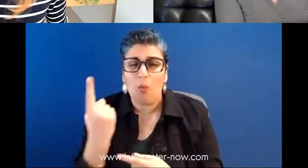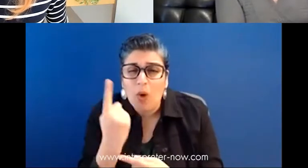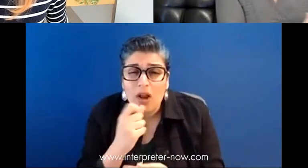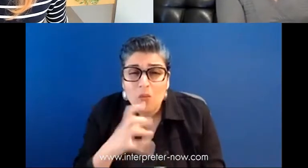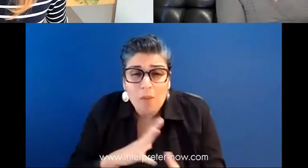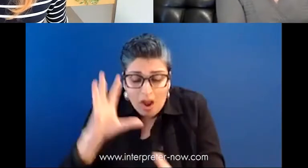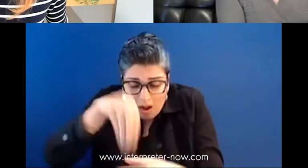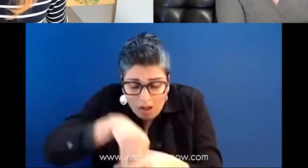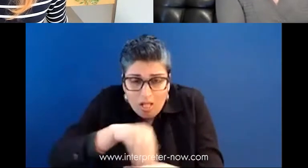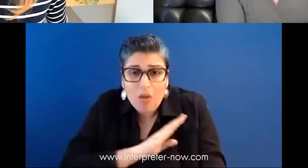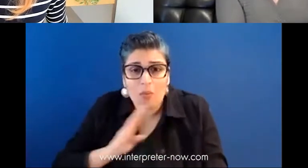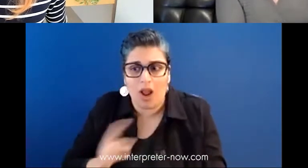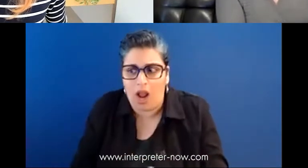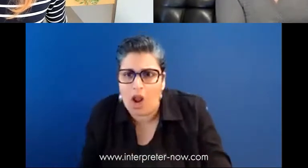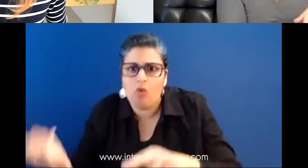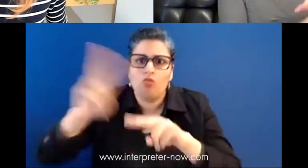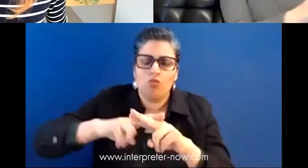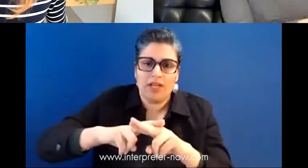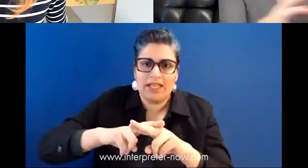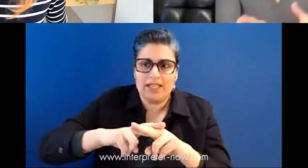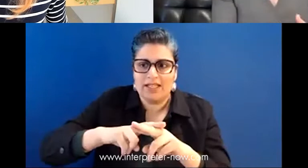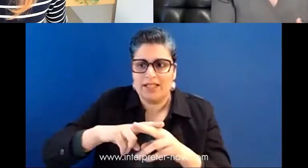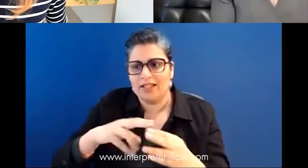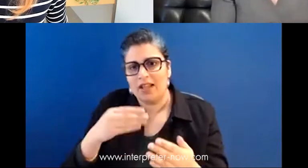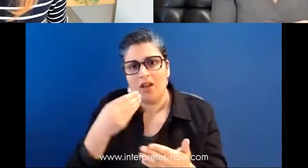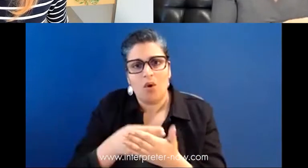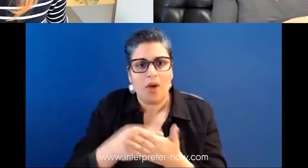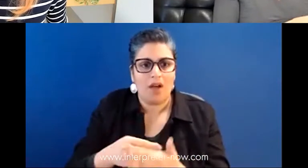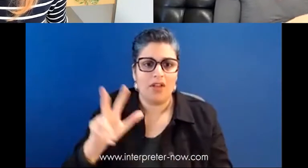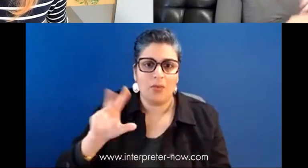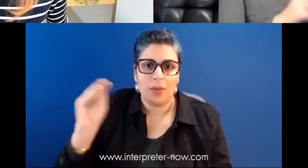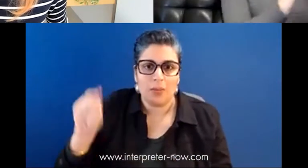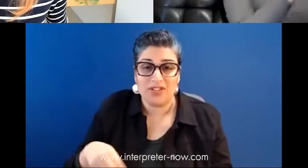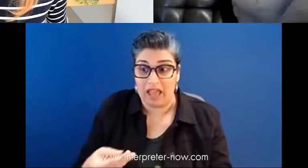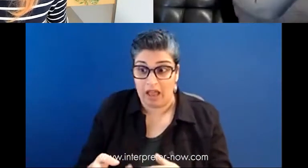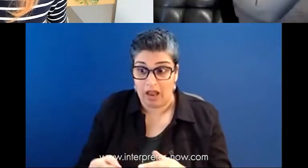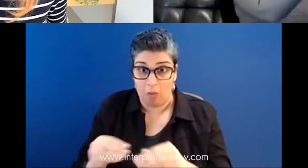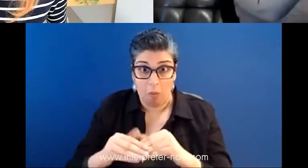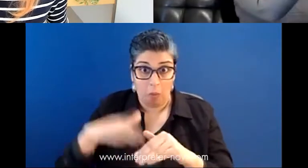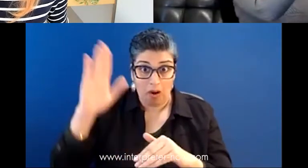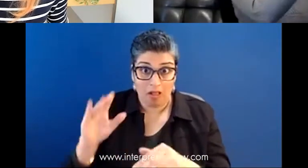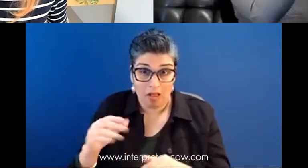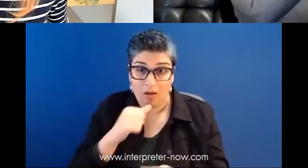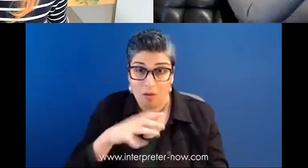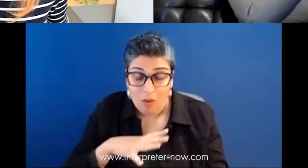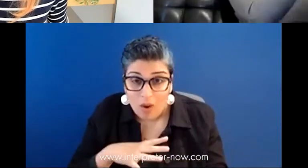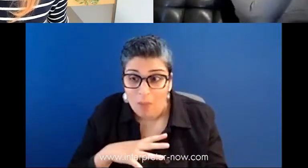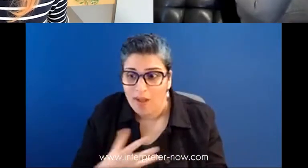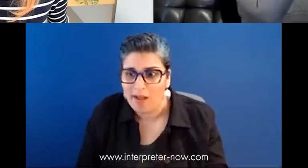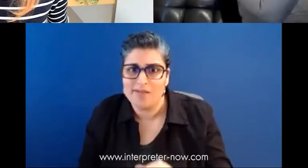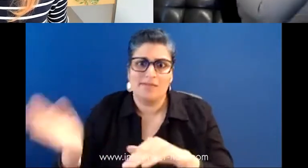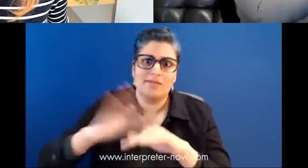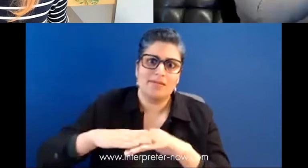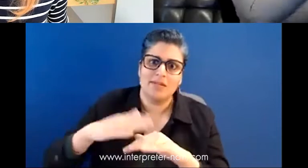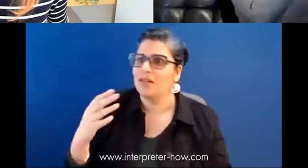or more women increased it by 5%. Didn't matter what region of the world we're talking about. And you can look at boards and we can march all the way